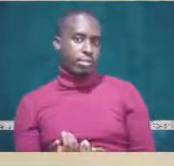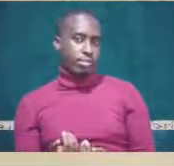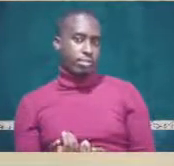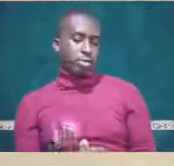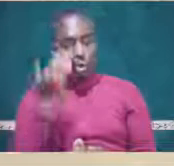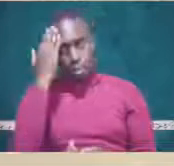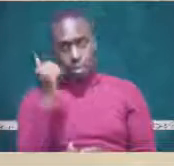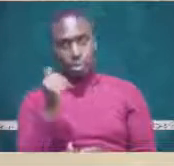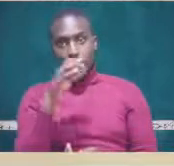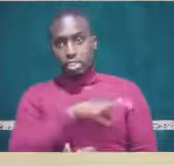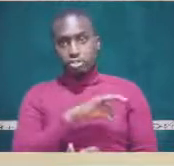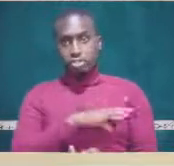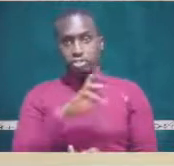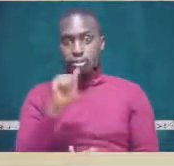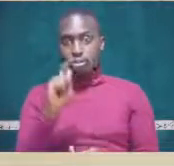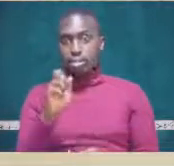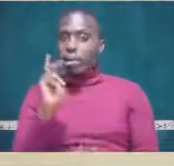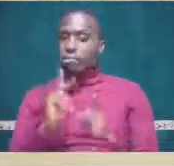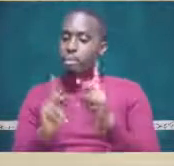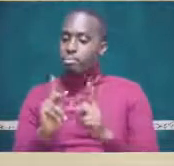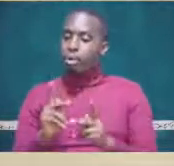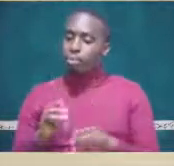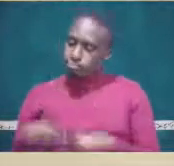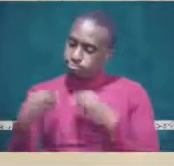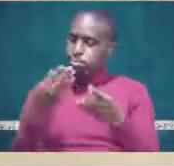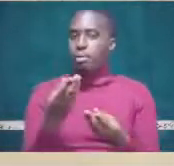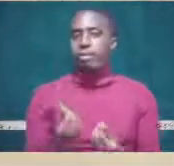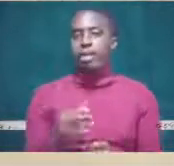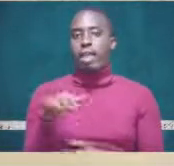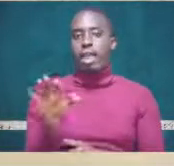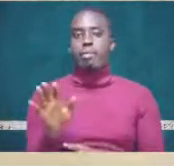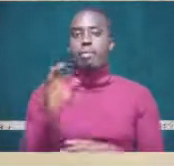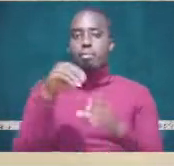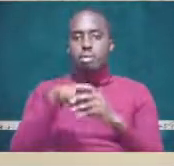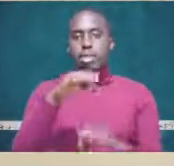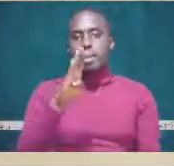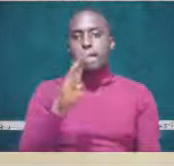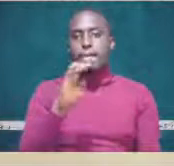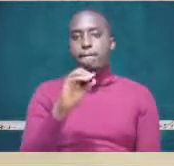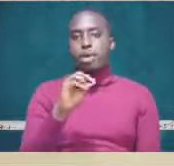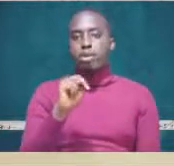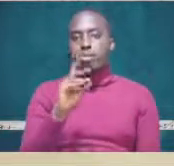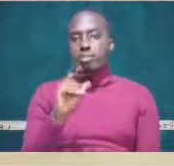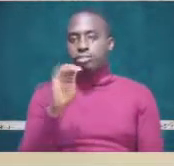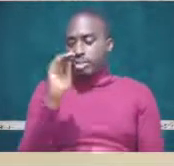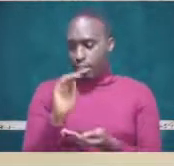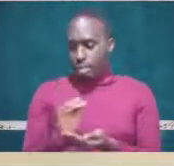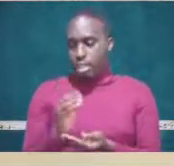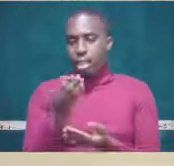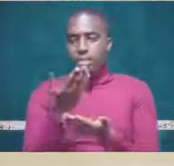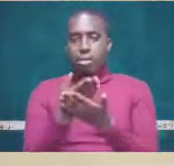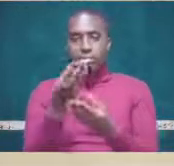Because the interest rate is high for a bond, people are going to invest in bonds, and this will reduce the demand for